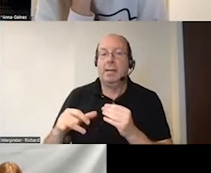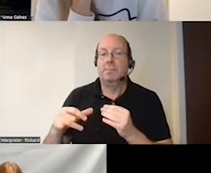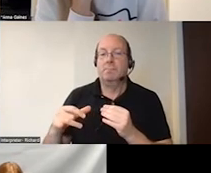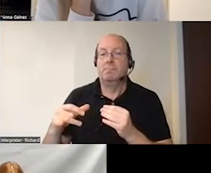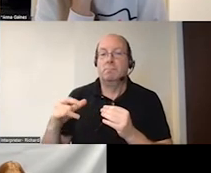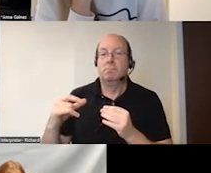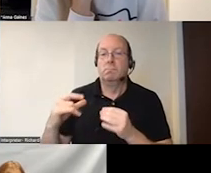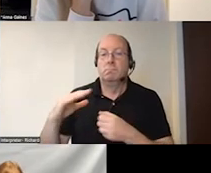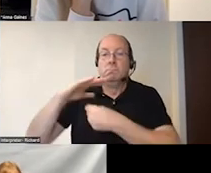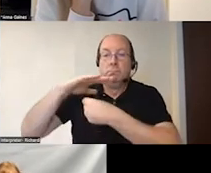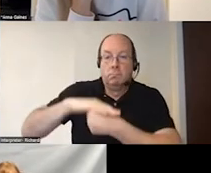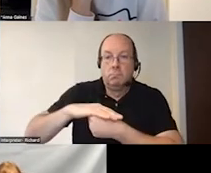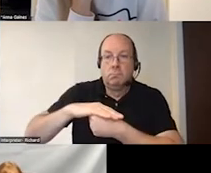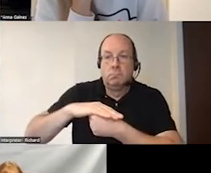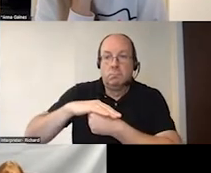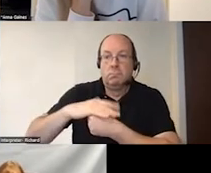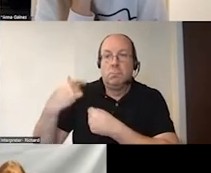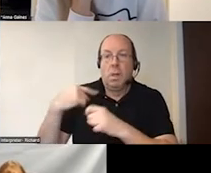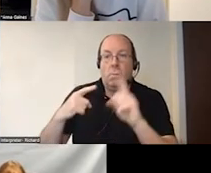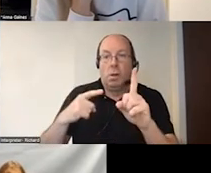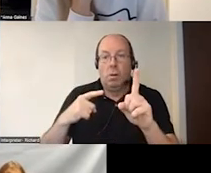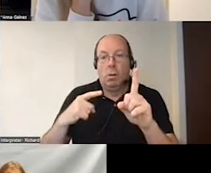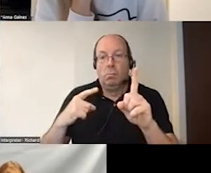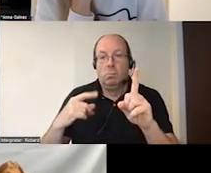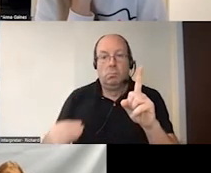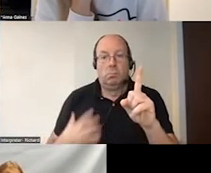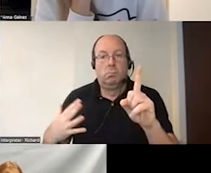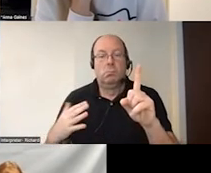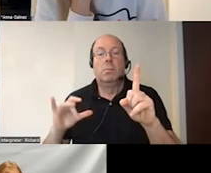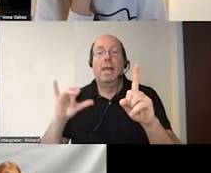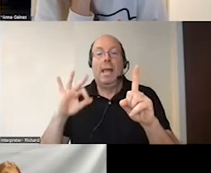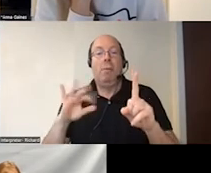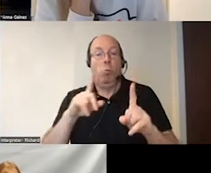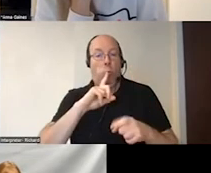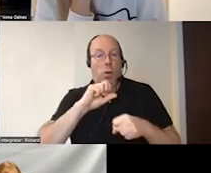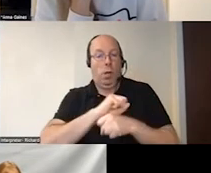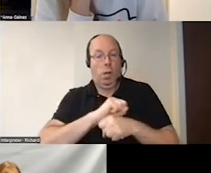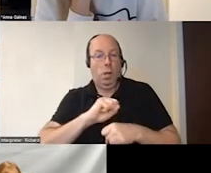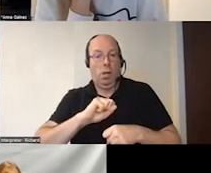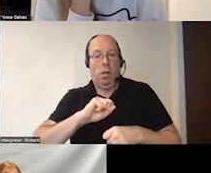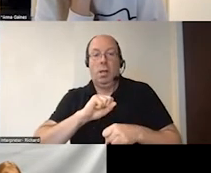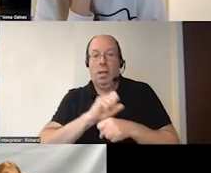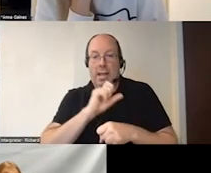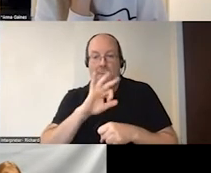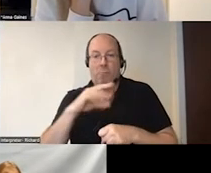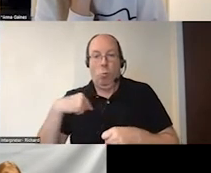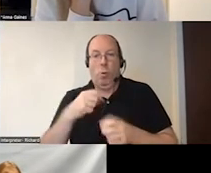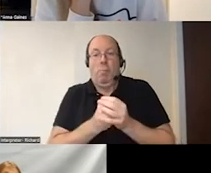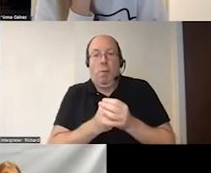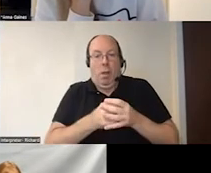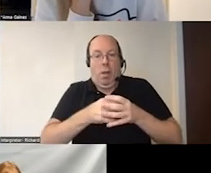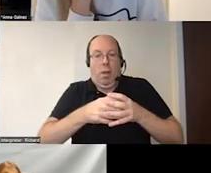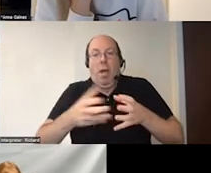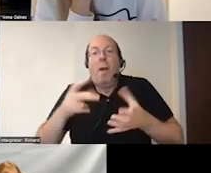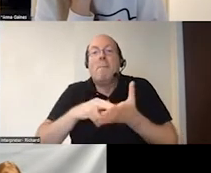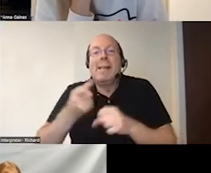stress and goalpost on ourselves and kind of be like, oh, if we grow organically, we will probably get this much money next